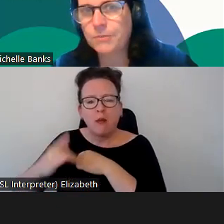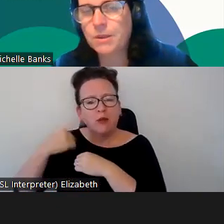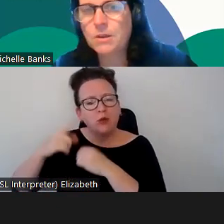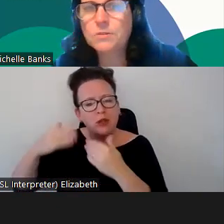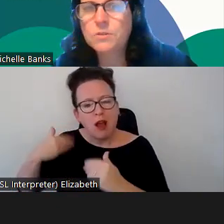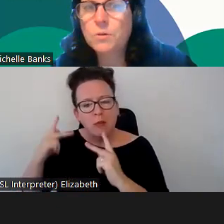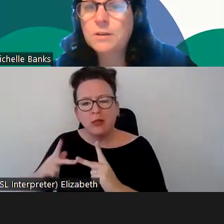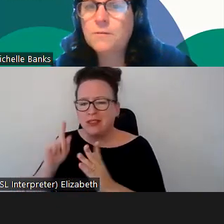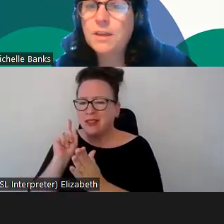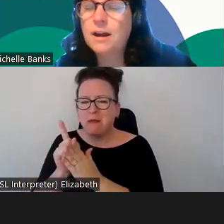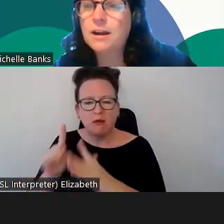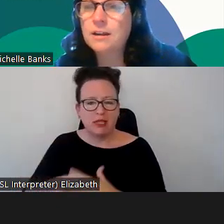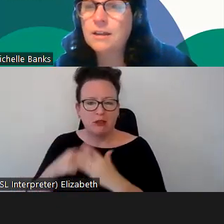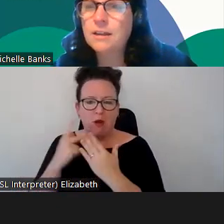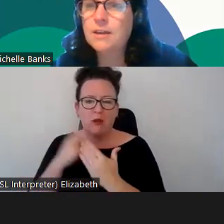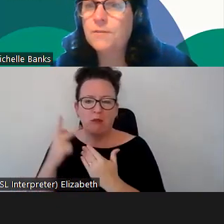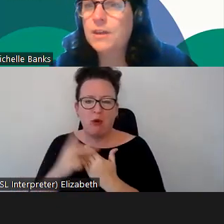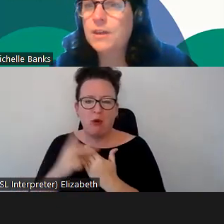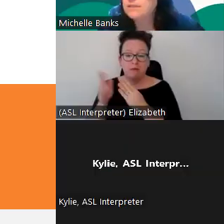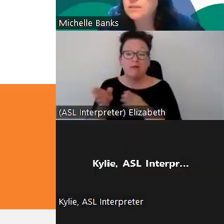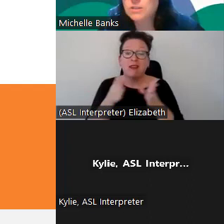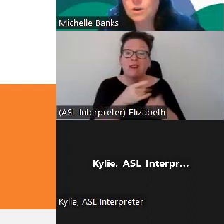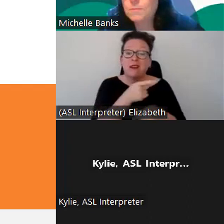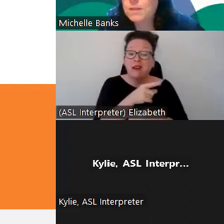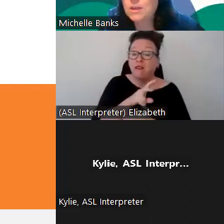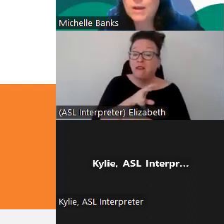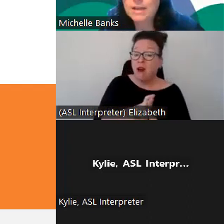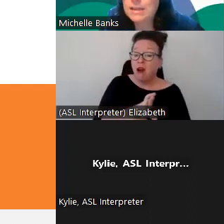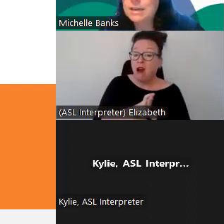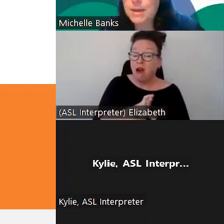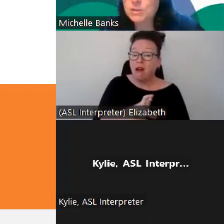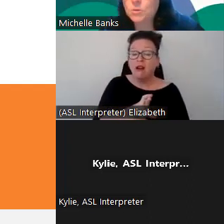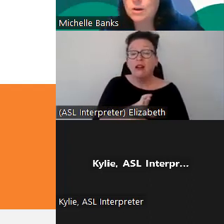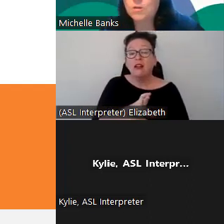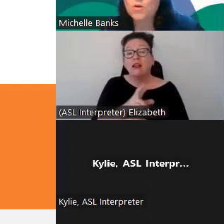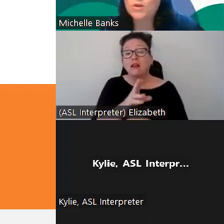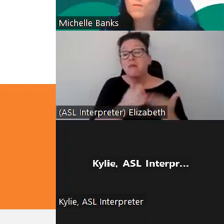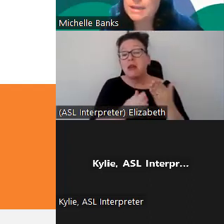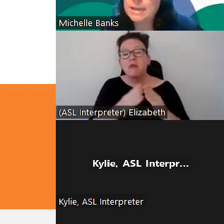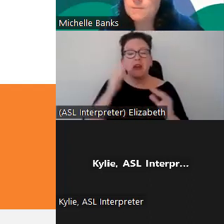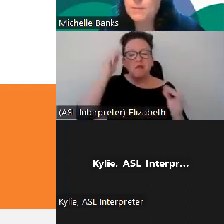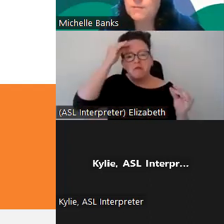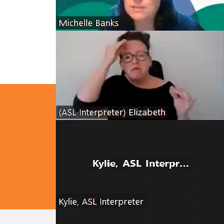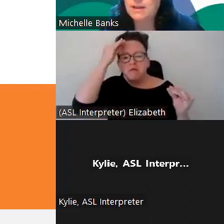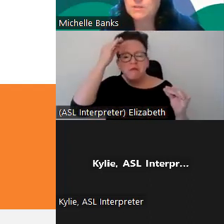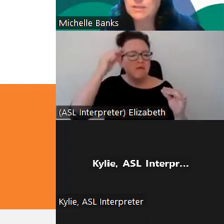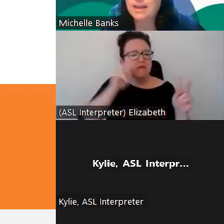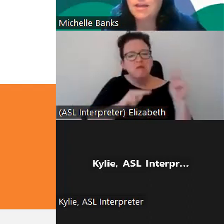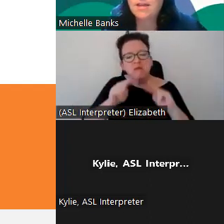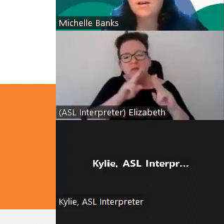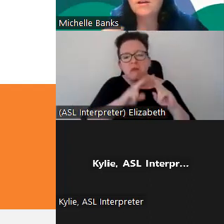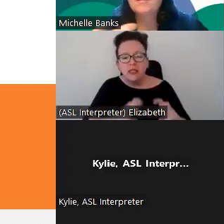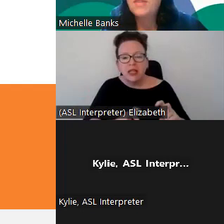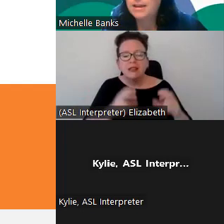door. So where in VR, if it's determined that you might need a mentor or you might need benefits